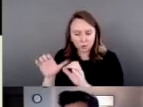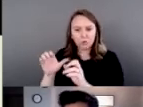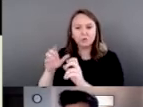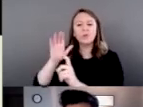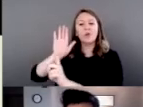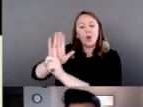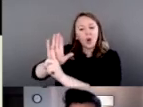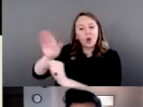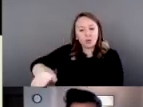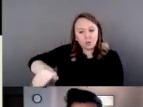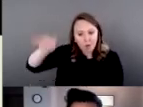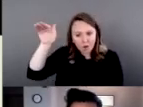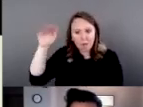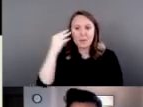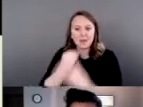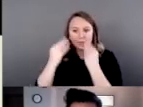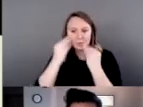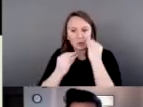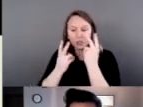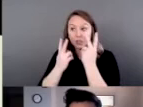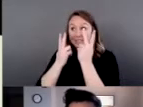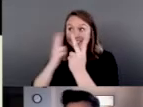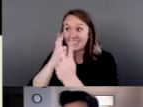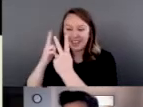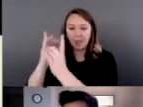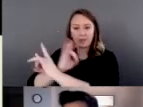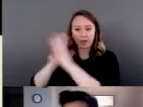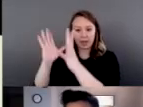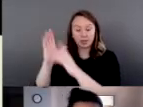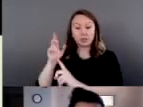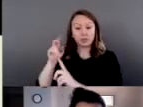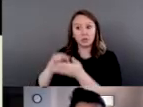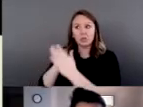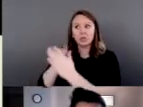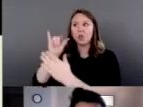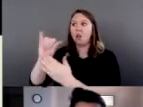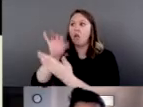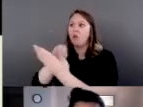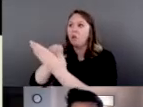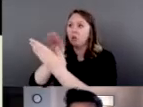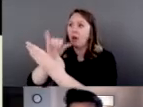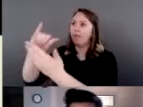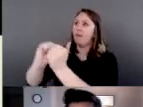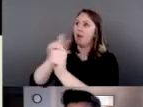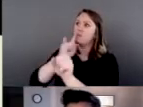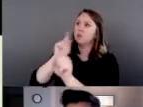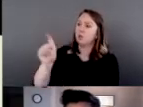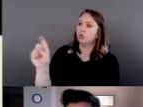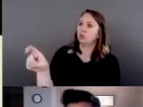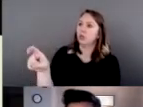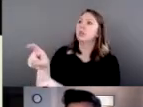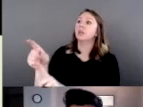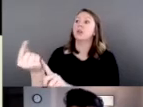They were dealt with violence. And so she thought that if I was naughty, then this is how you respond. You use